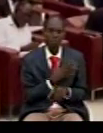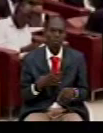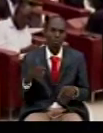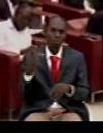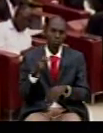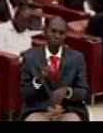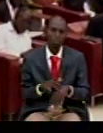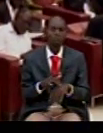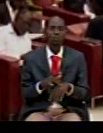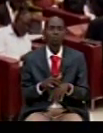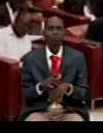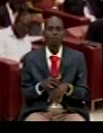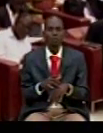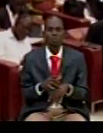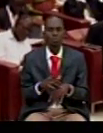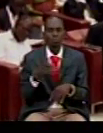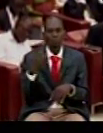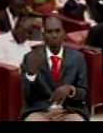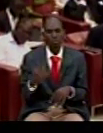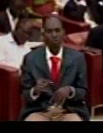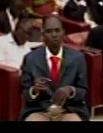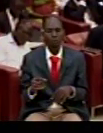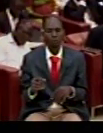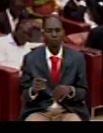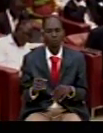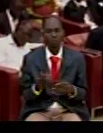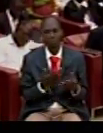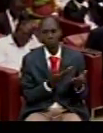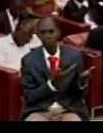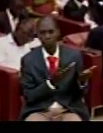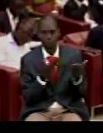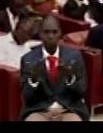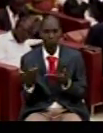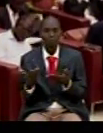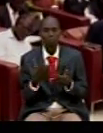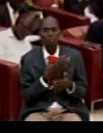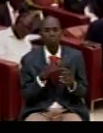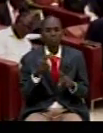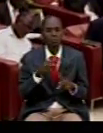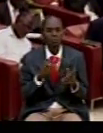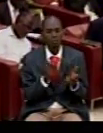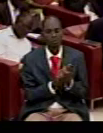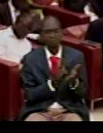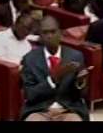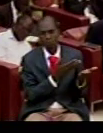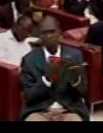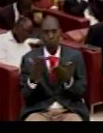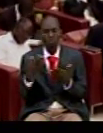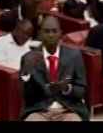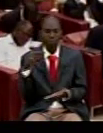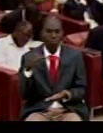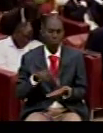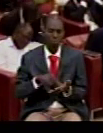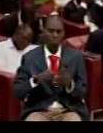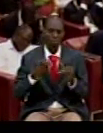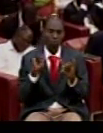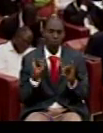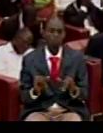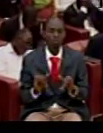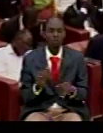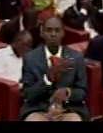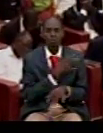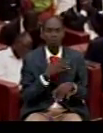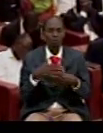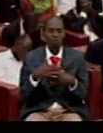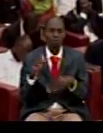what? Touched the bear. And they that bear him stood still. And after touching